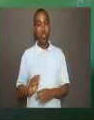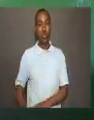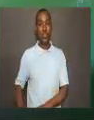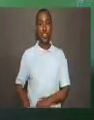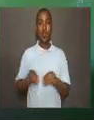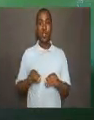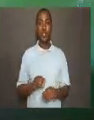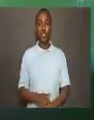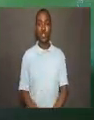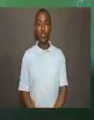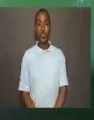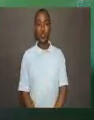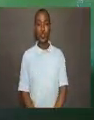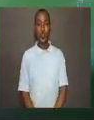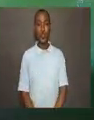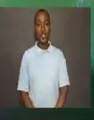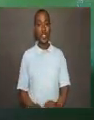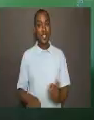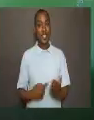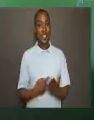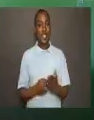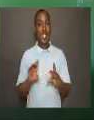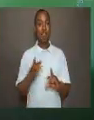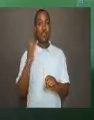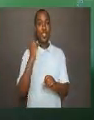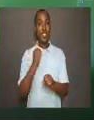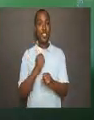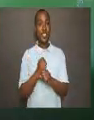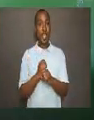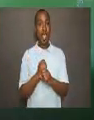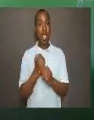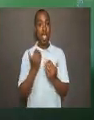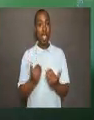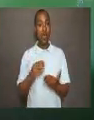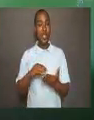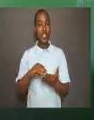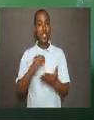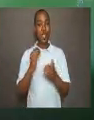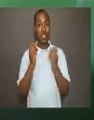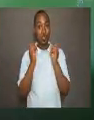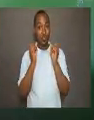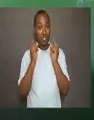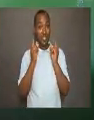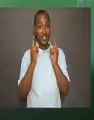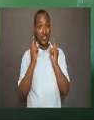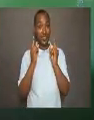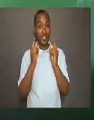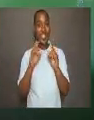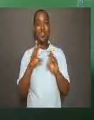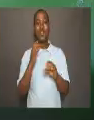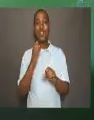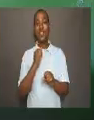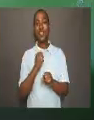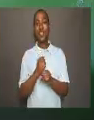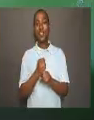Students, let us do an activity to ensure we understand what we have just